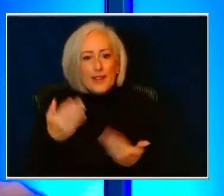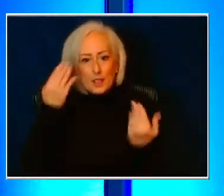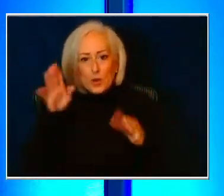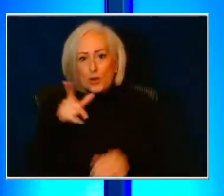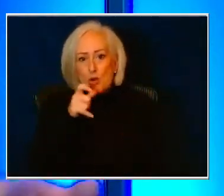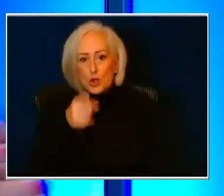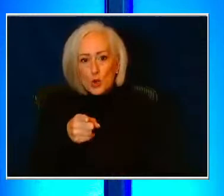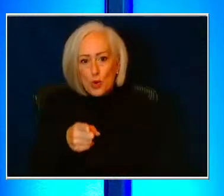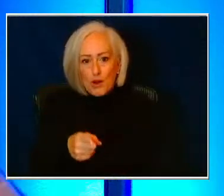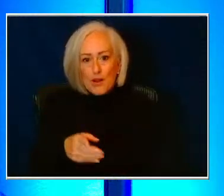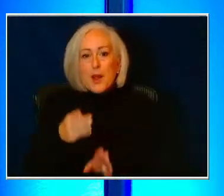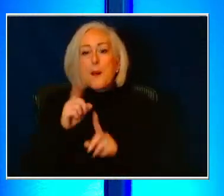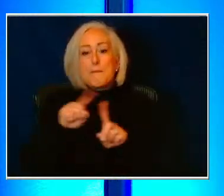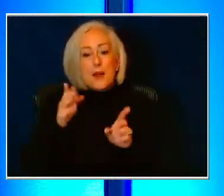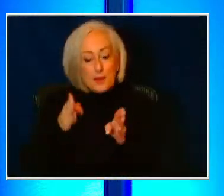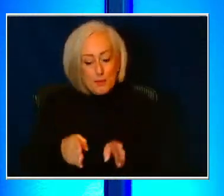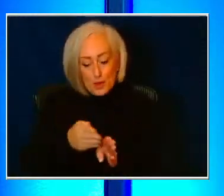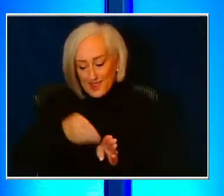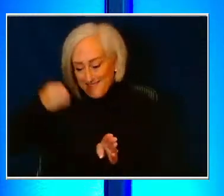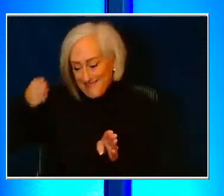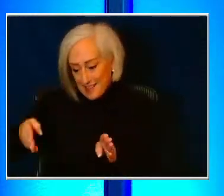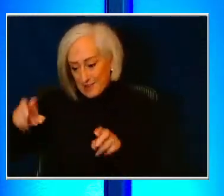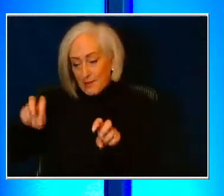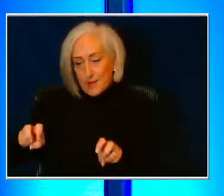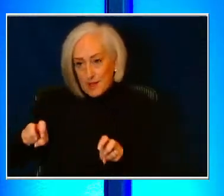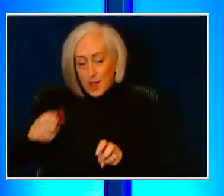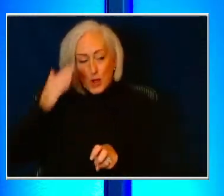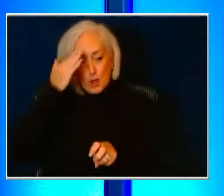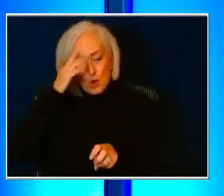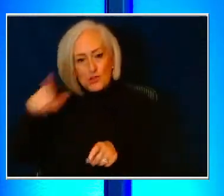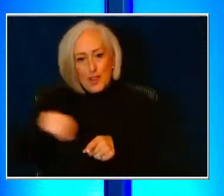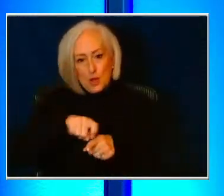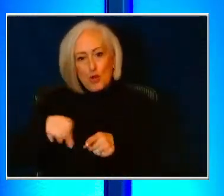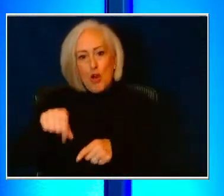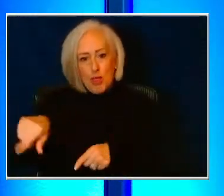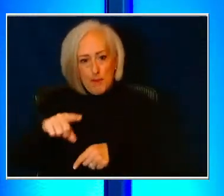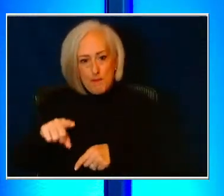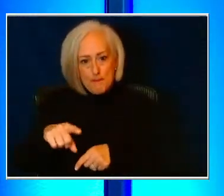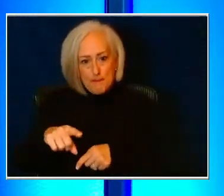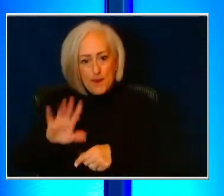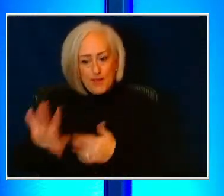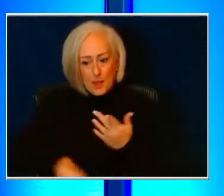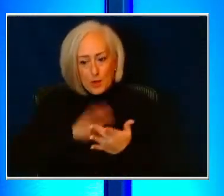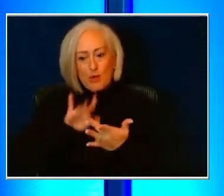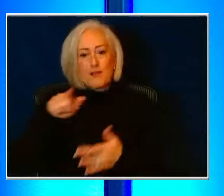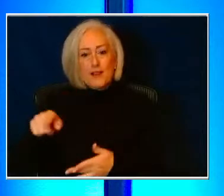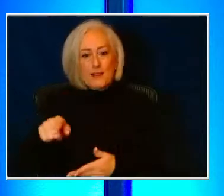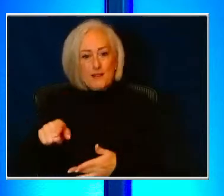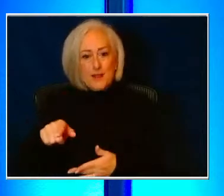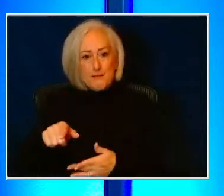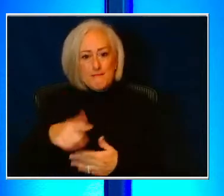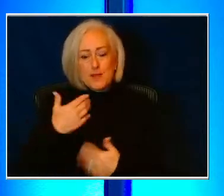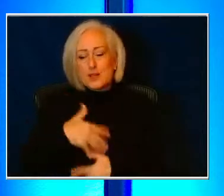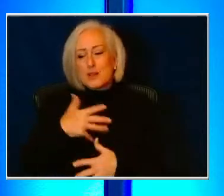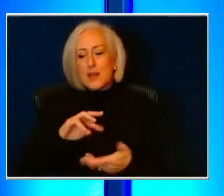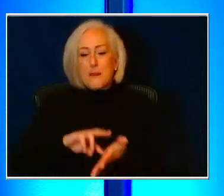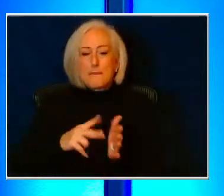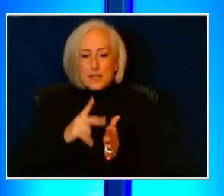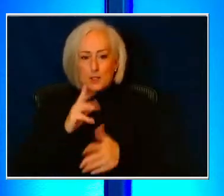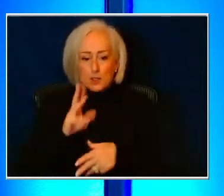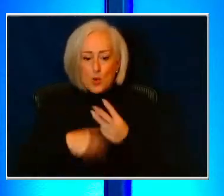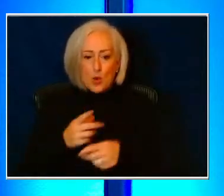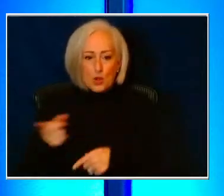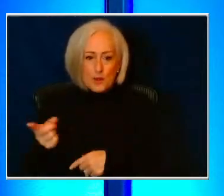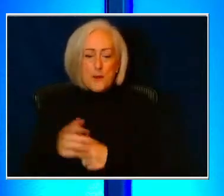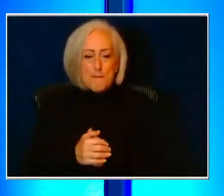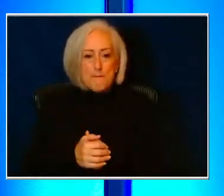them, their loved one, their spouse, their daughter will know that you called and that you reached out to them, and that's going to mean the world because they're